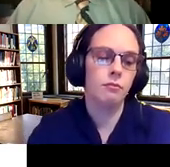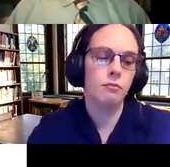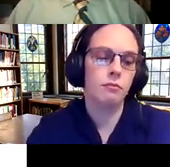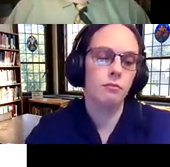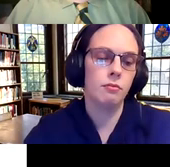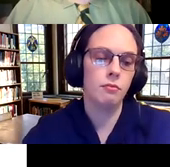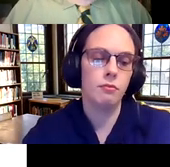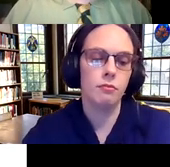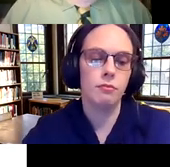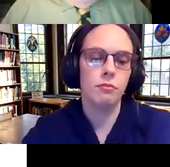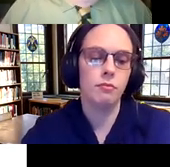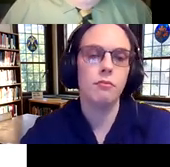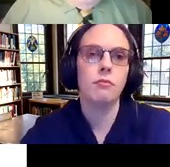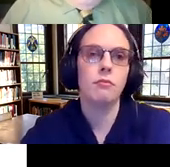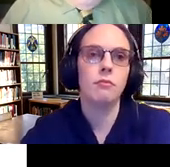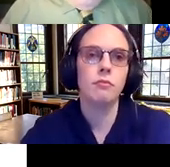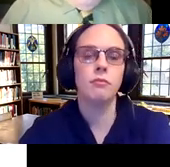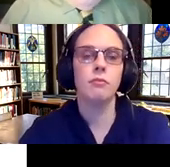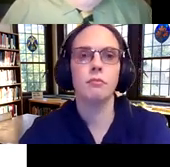SUNY would grow exponentially